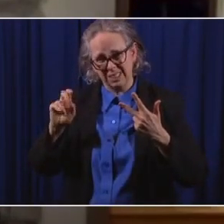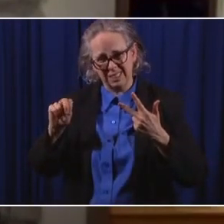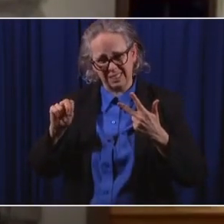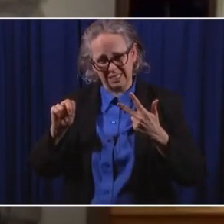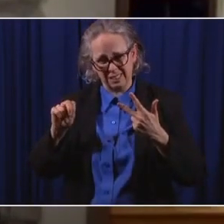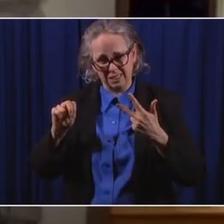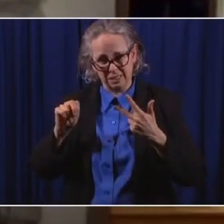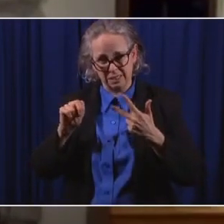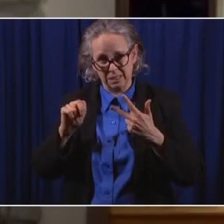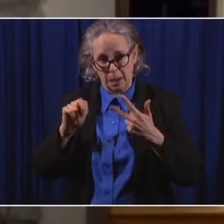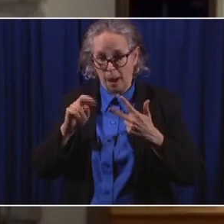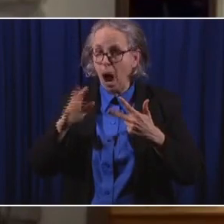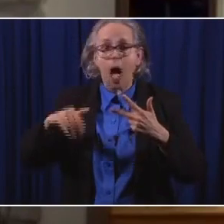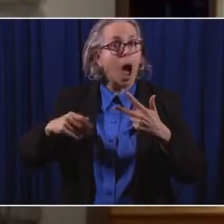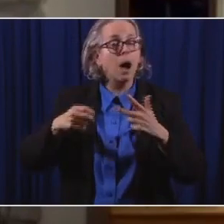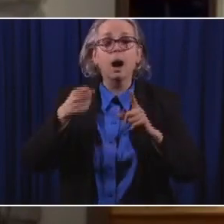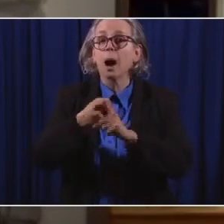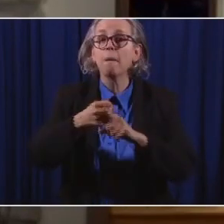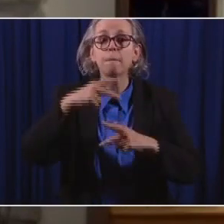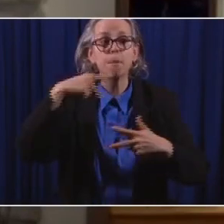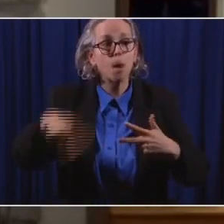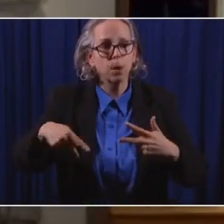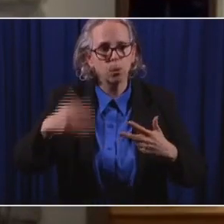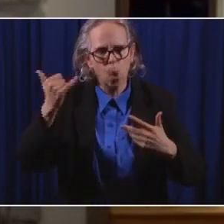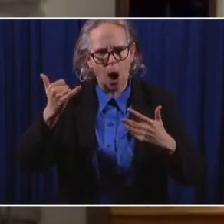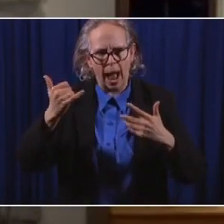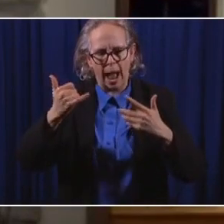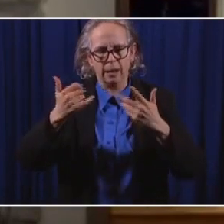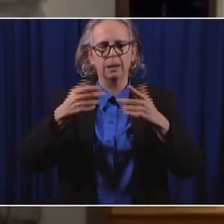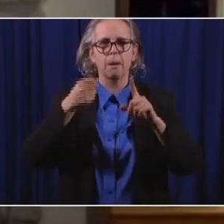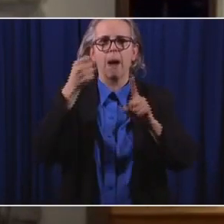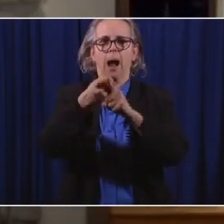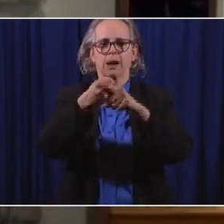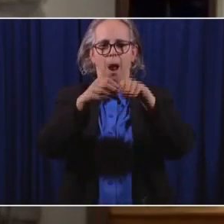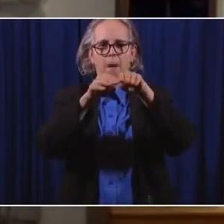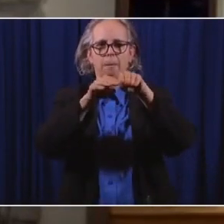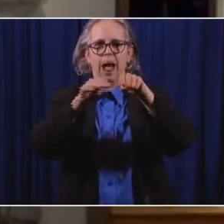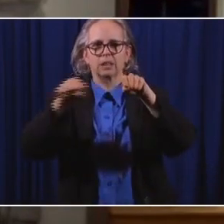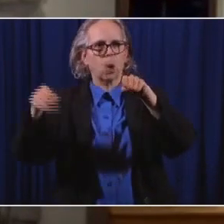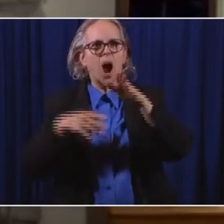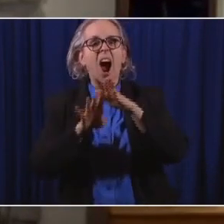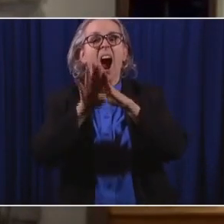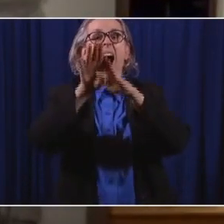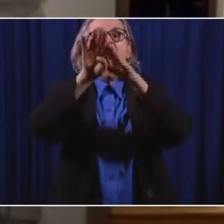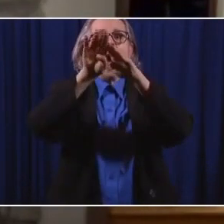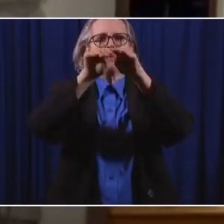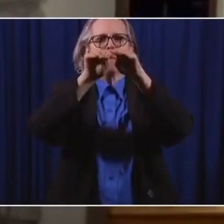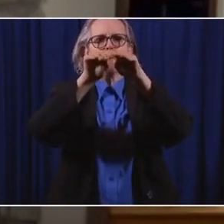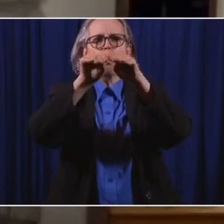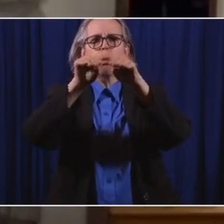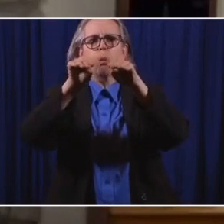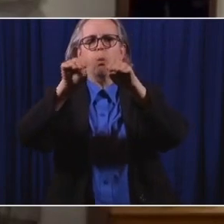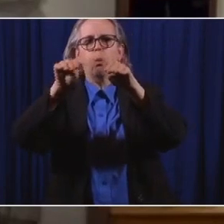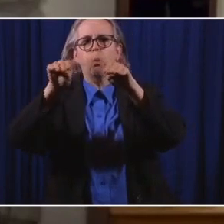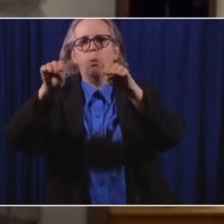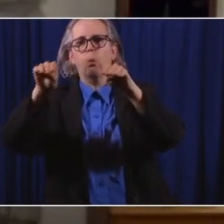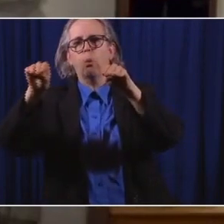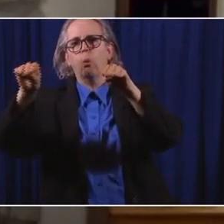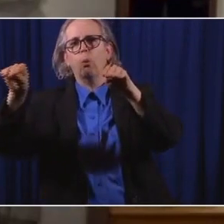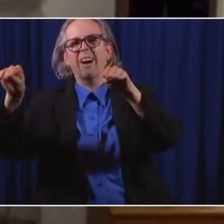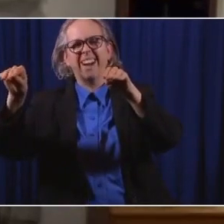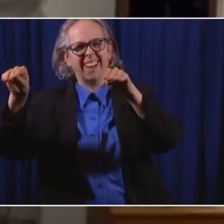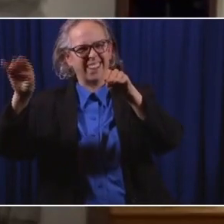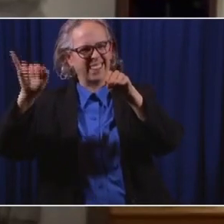and not a significant enough increase to move to the purple level. But we're still seeing with these